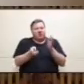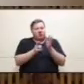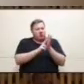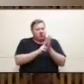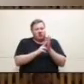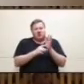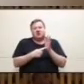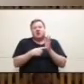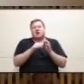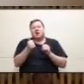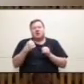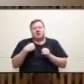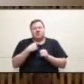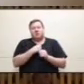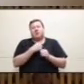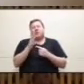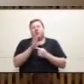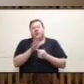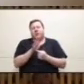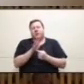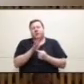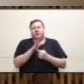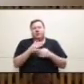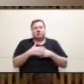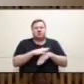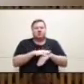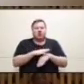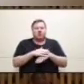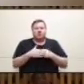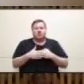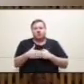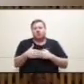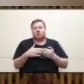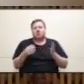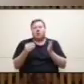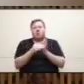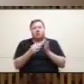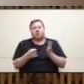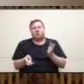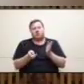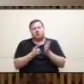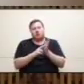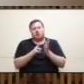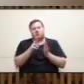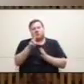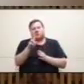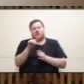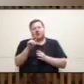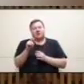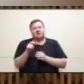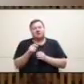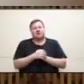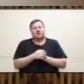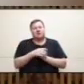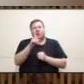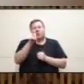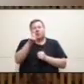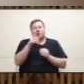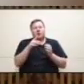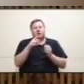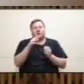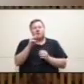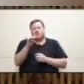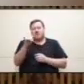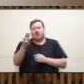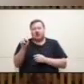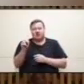actually indicated correctly that the threshold for appointment or for being registered for VAT is 1 million. So immediately when you give them the